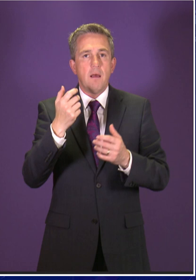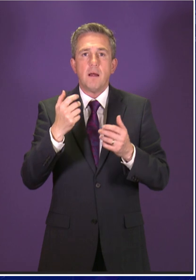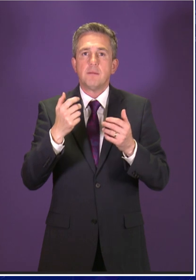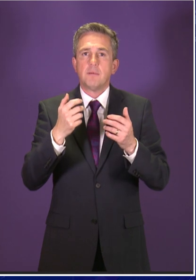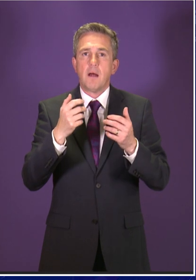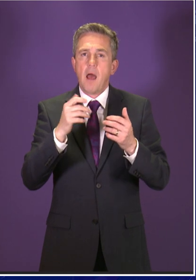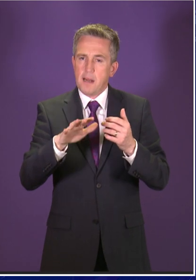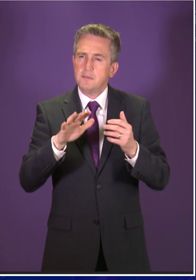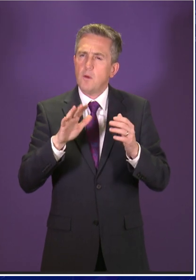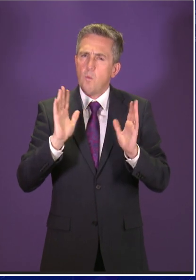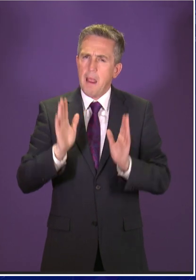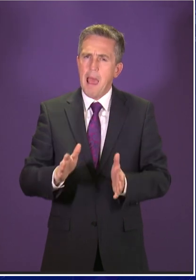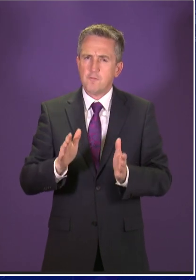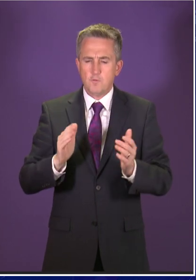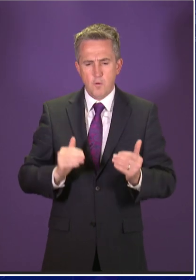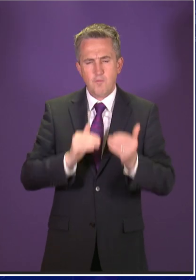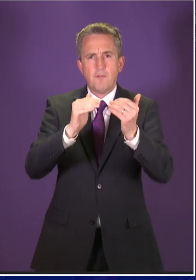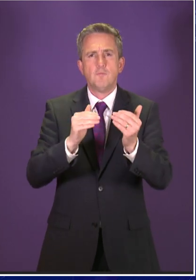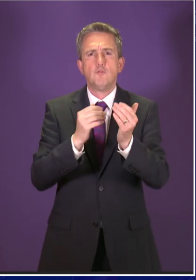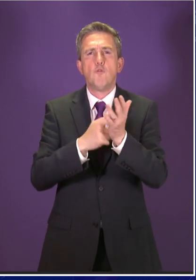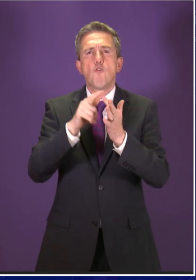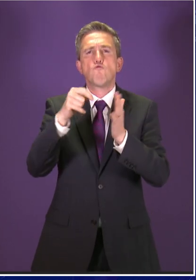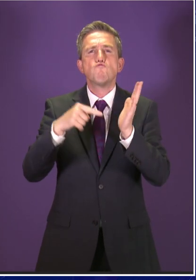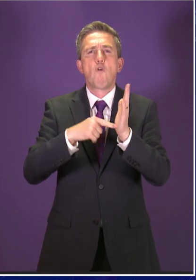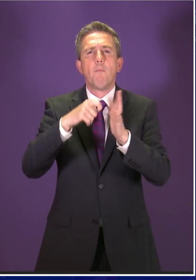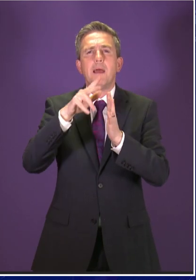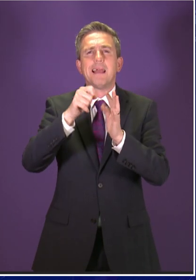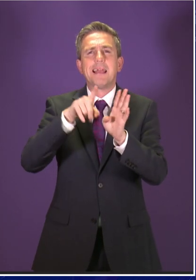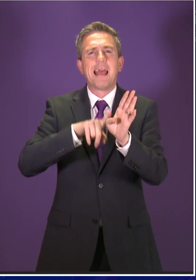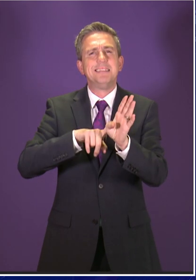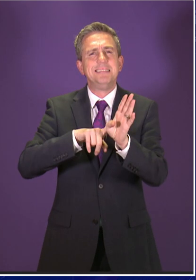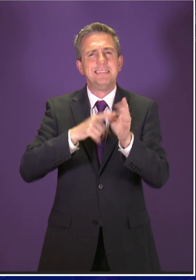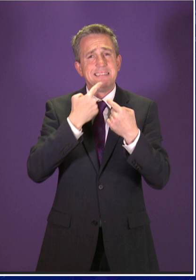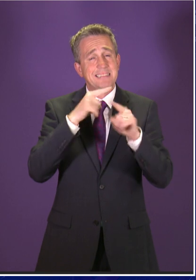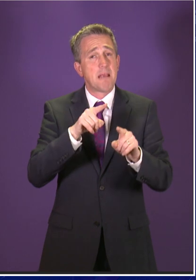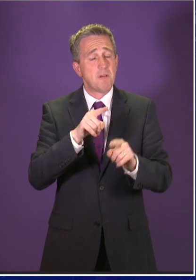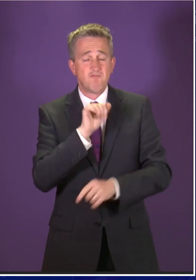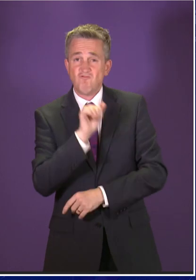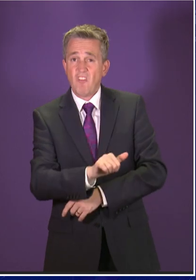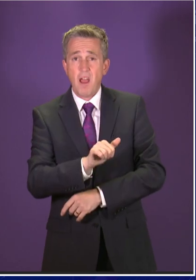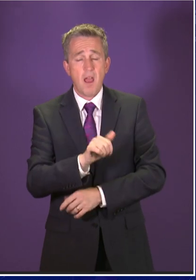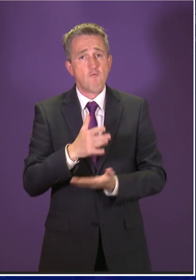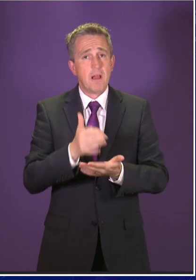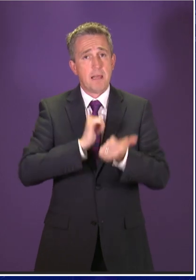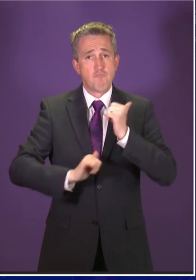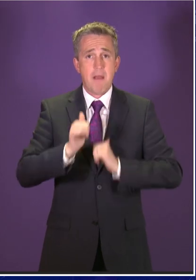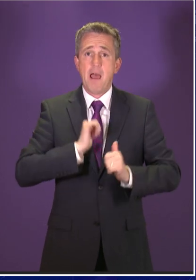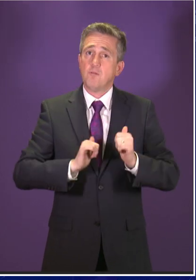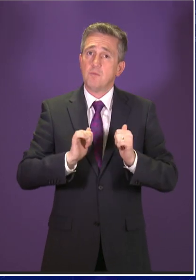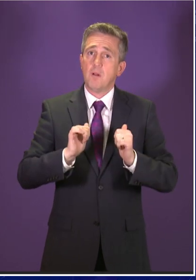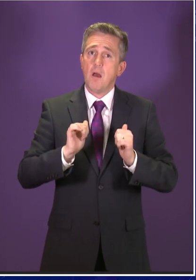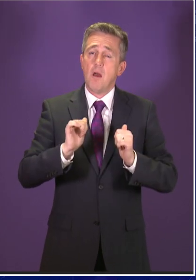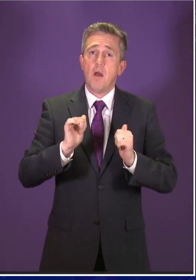up to the sentiments of Robert Kennedy, so recently articulated by Jonathan Mills. And I'm particularly proud that on the day we